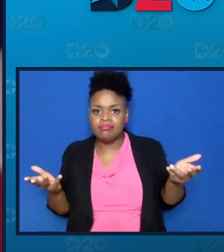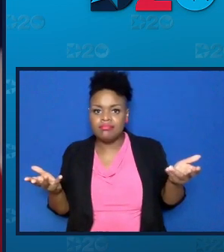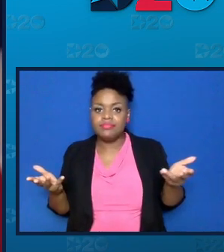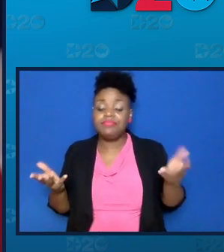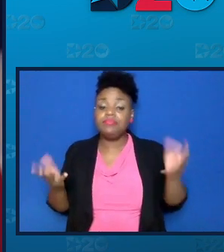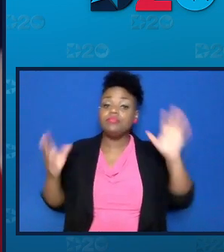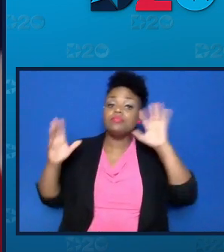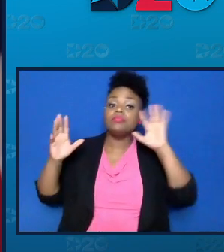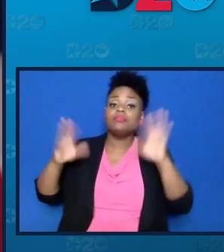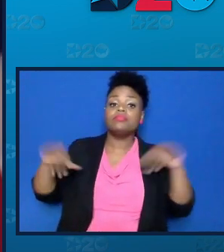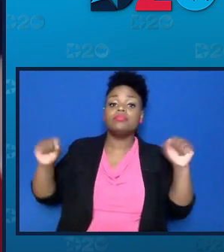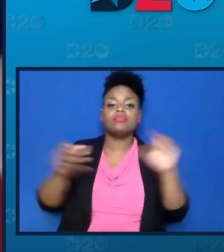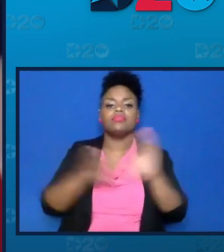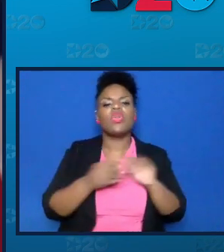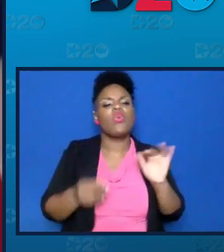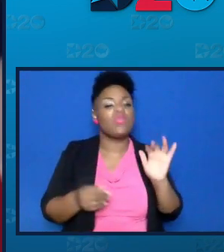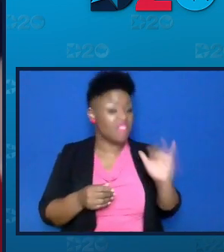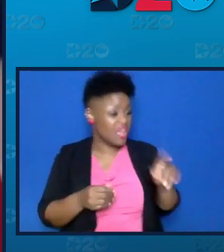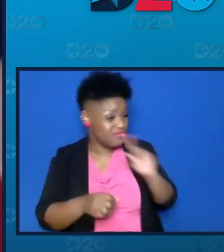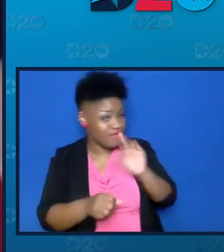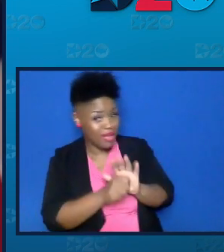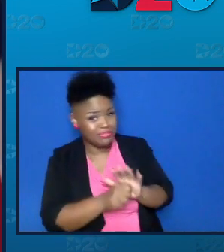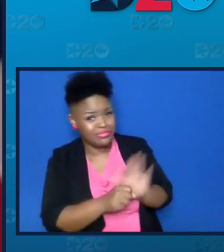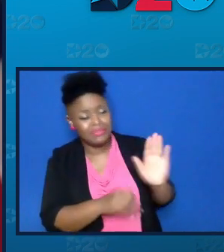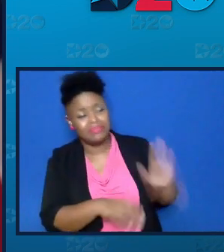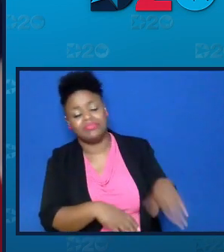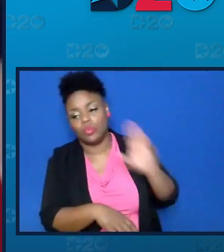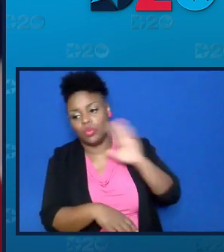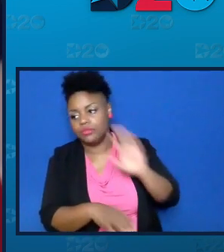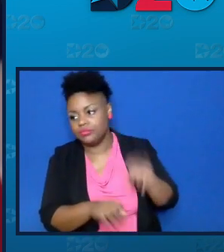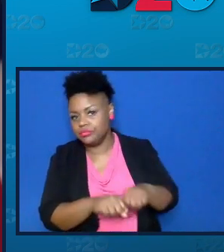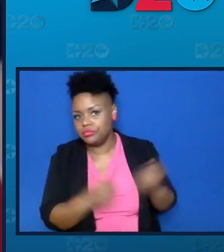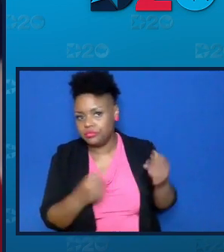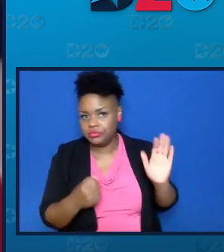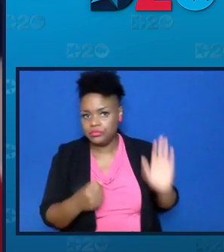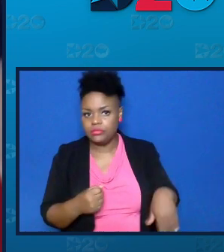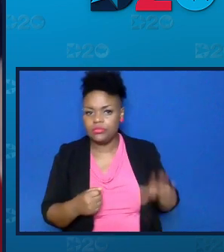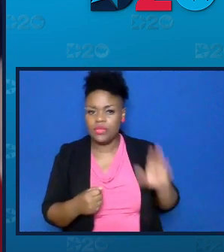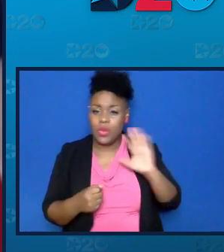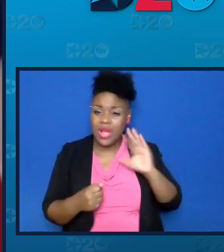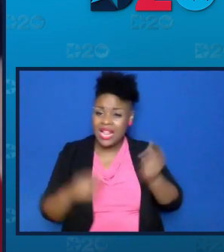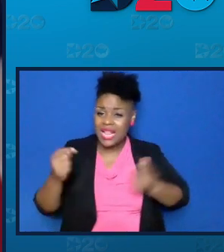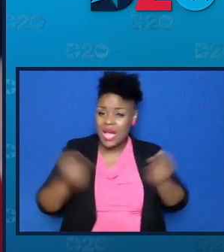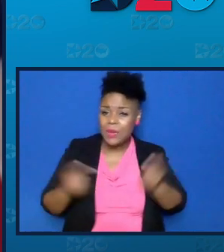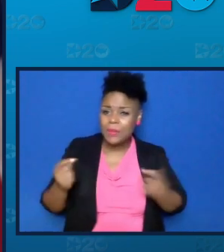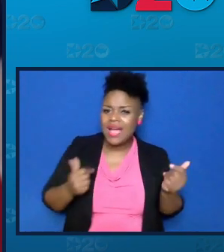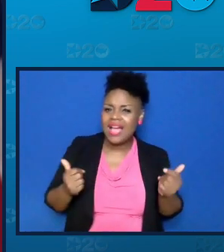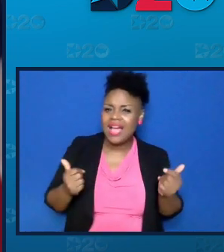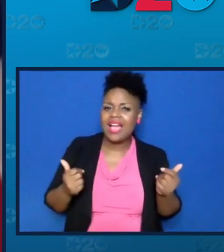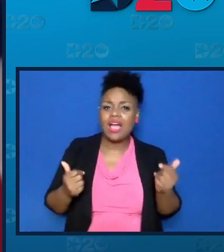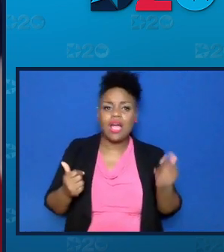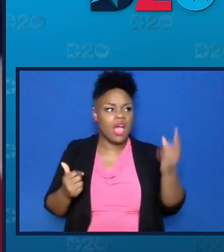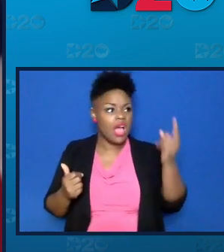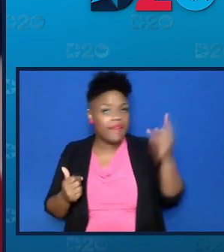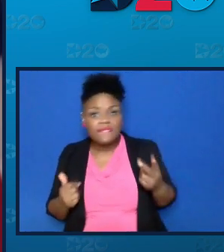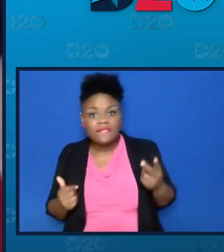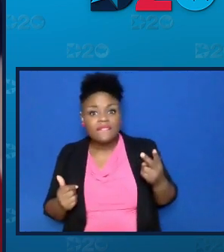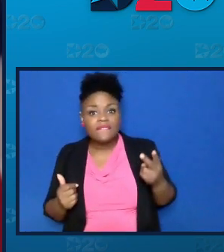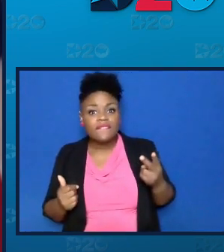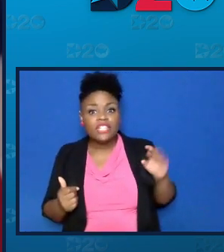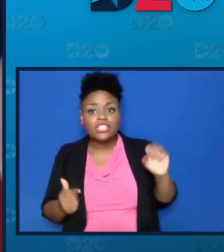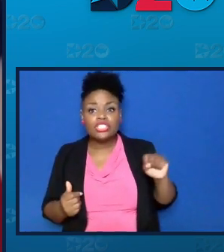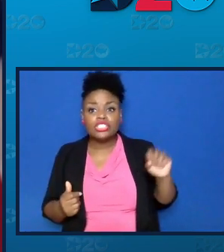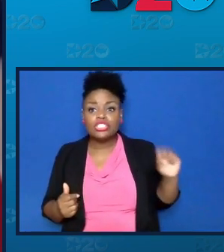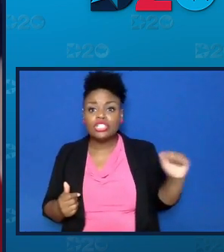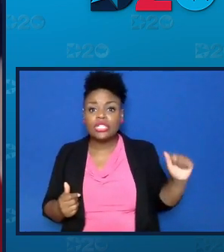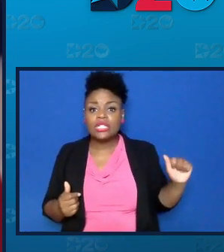that promise. He's proposing to eliminate a tax that pays for almost half the Social Security without any way